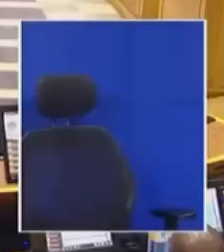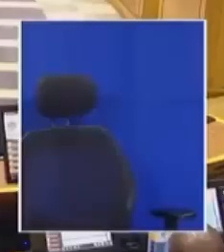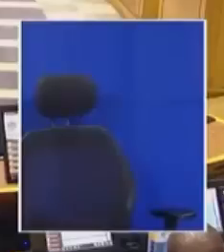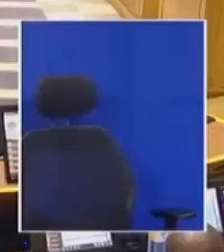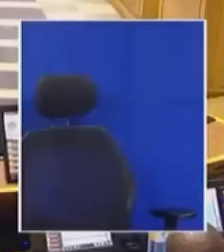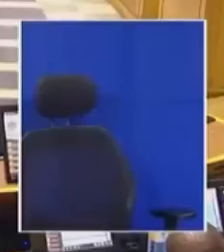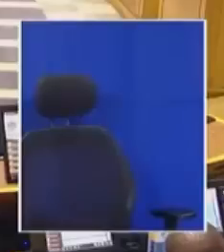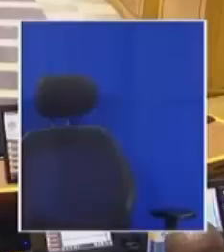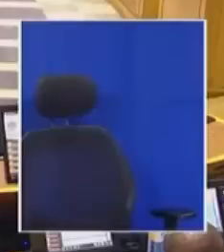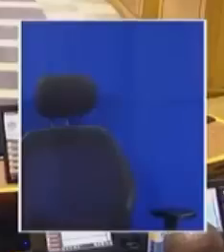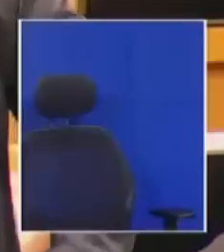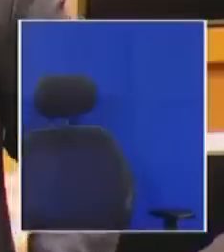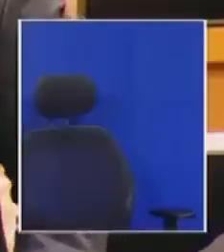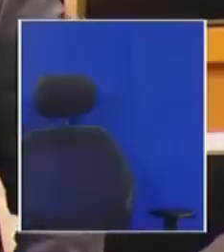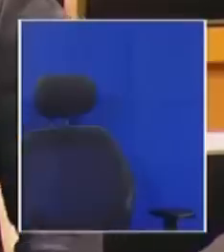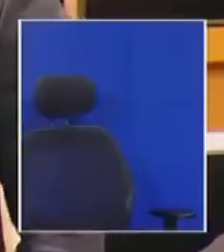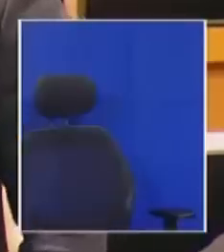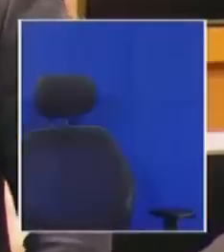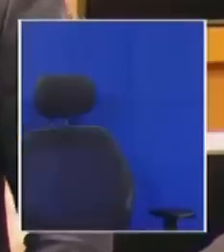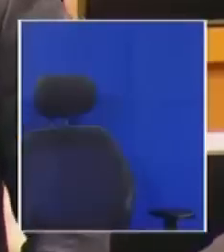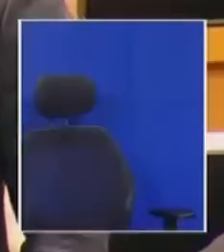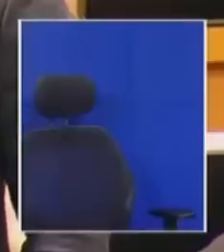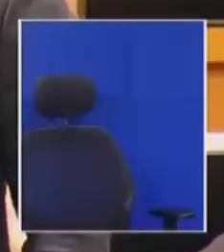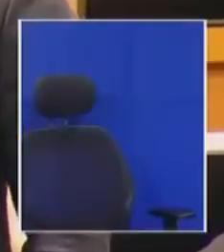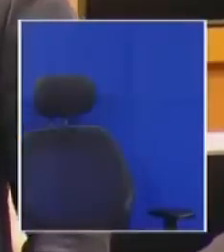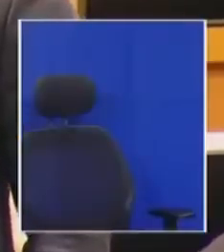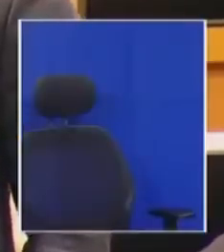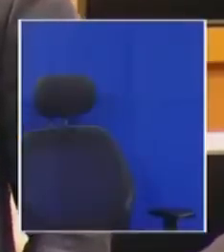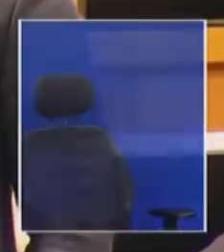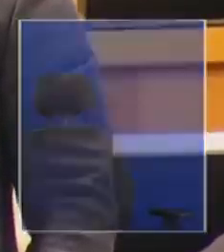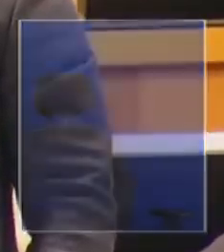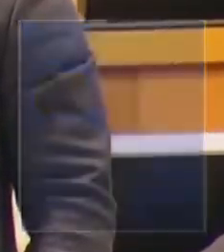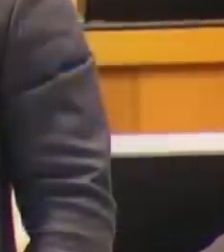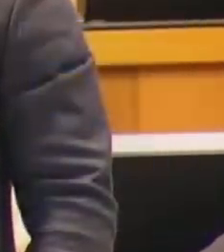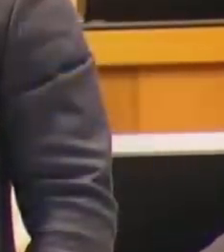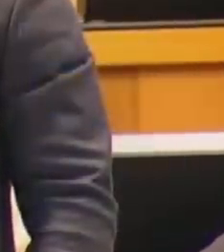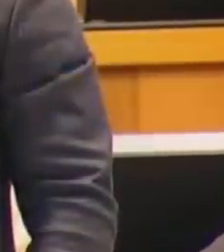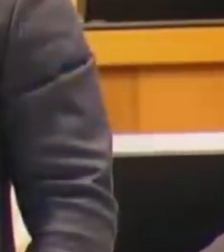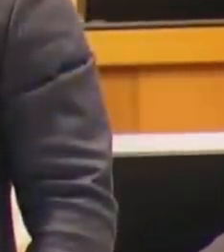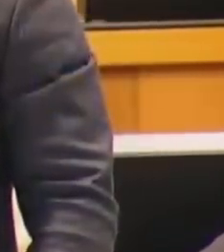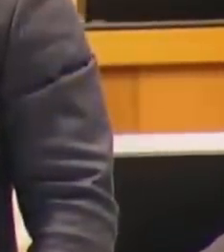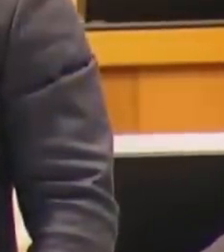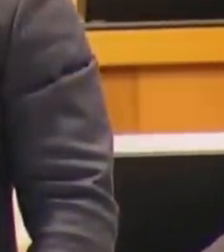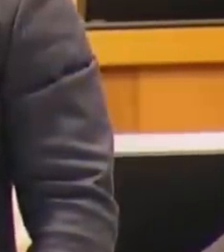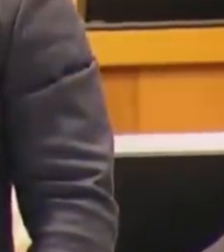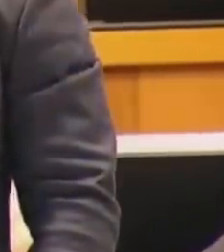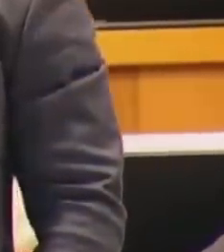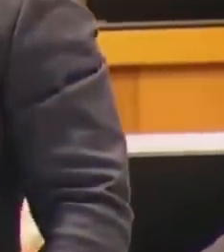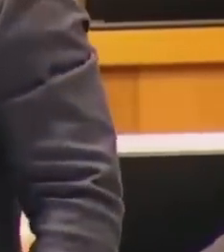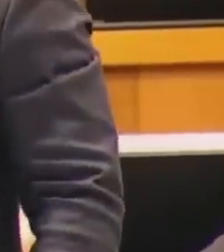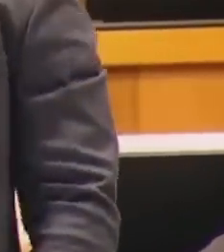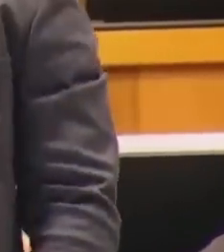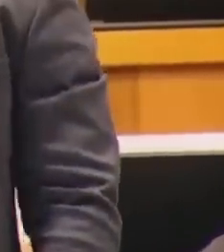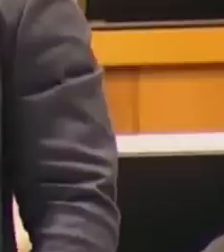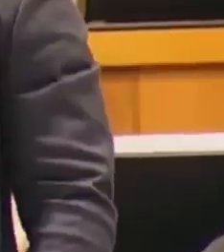Stolle. Honorable Deputy Speaker. Order, Honorable Citizen. And please, can you allow the House to proceed without you